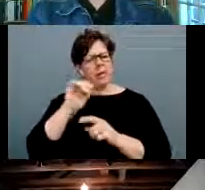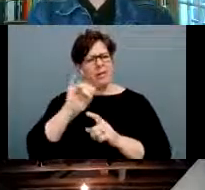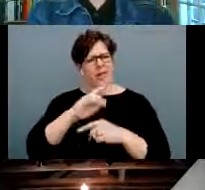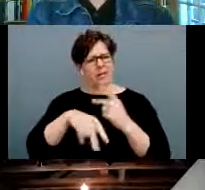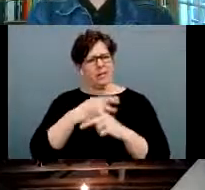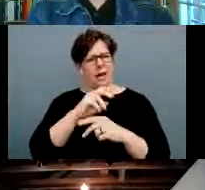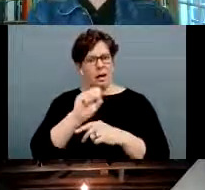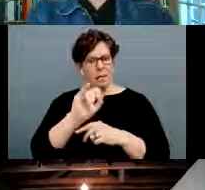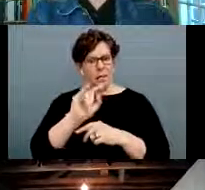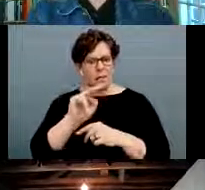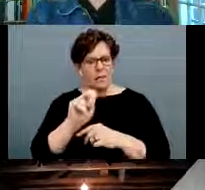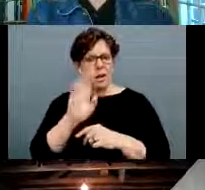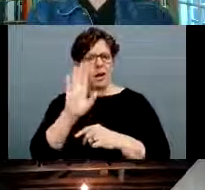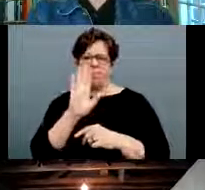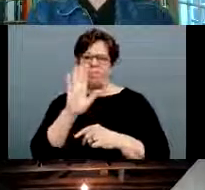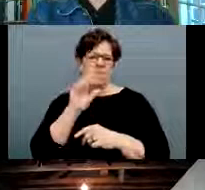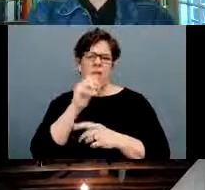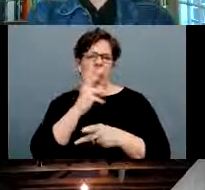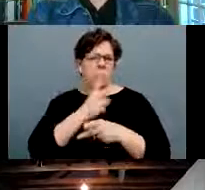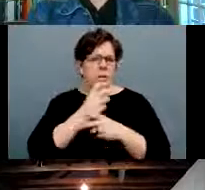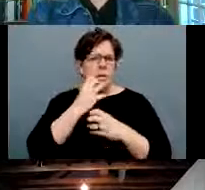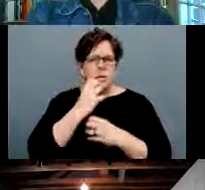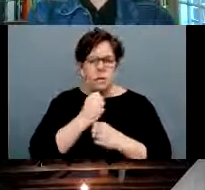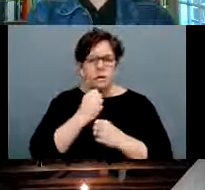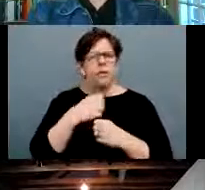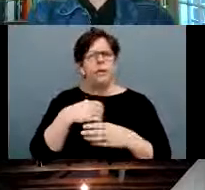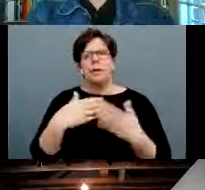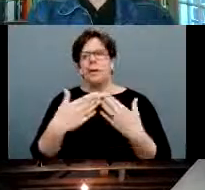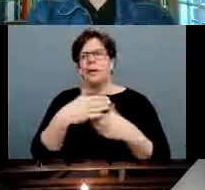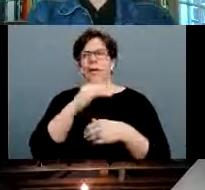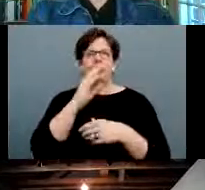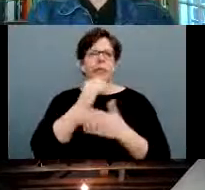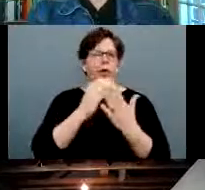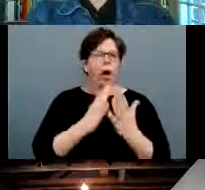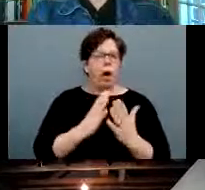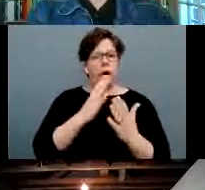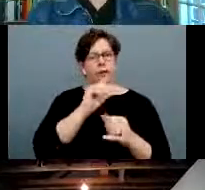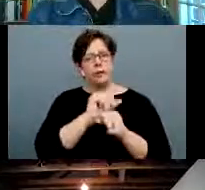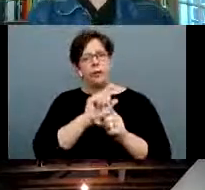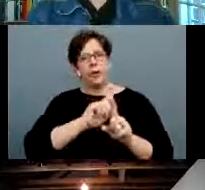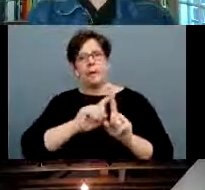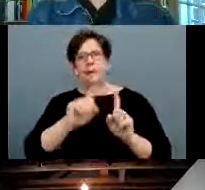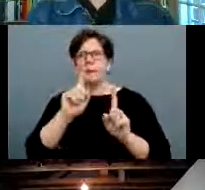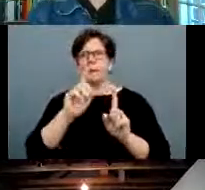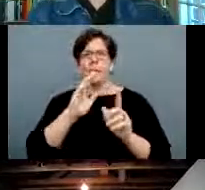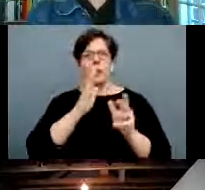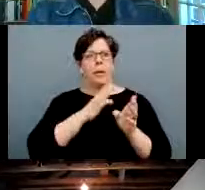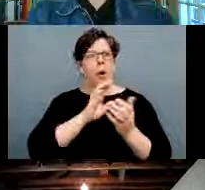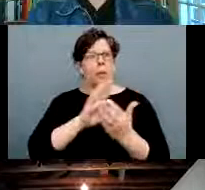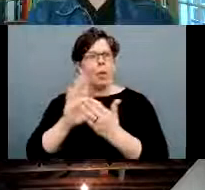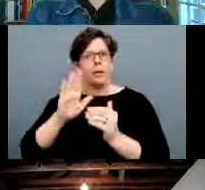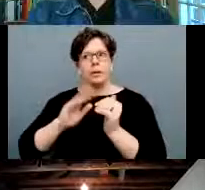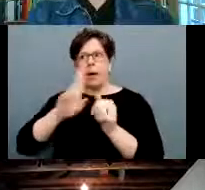have not been preserved, neither for artists working outside of traditional norms, nor those buildings representing